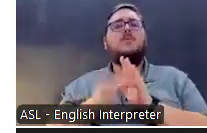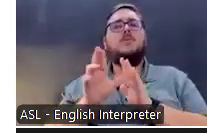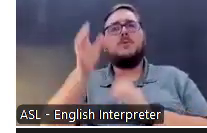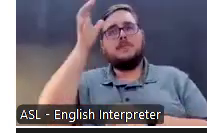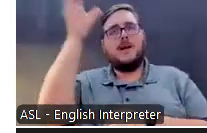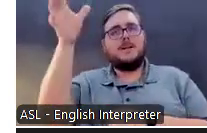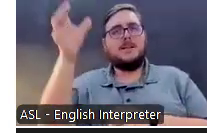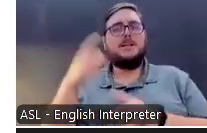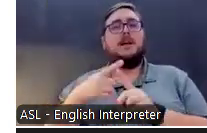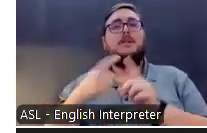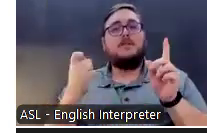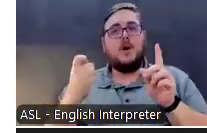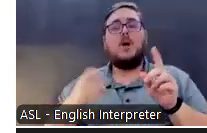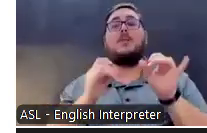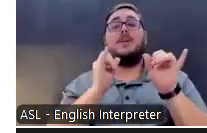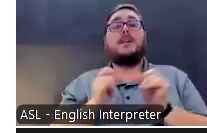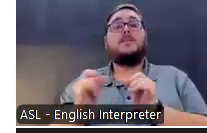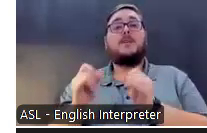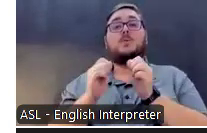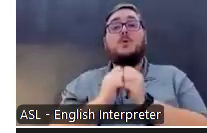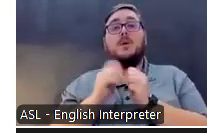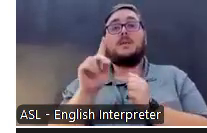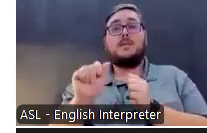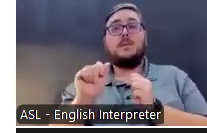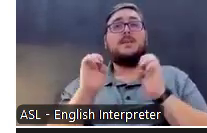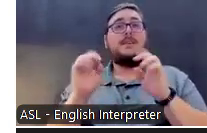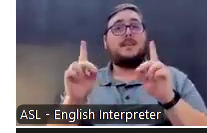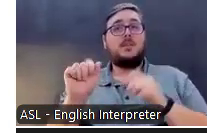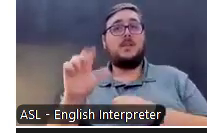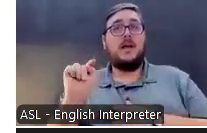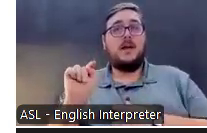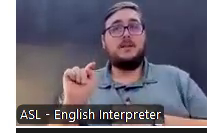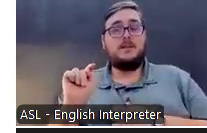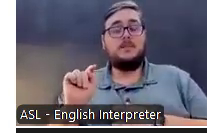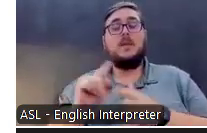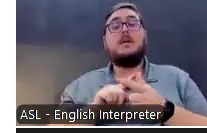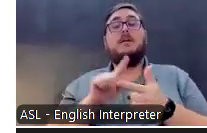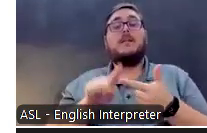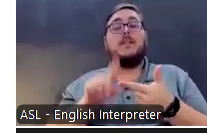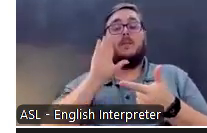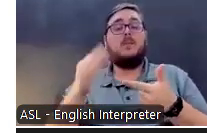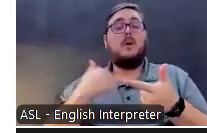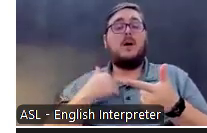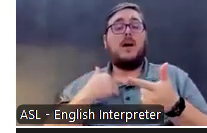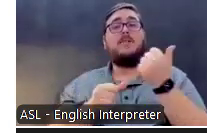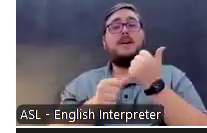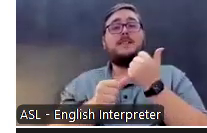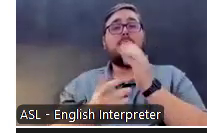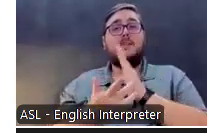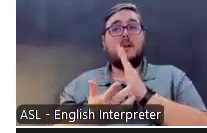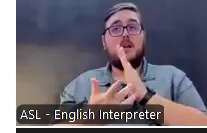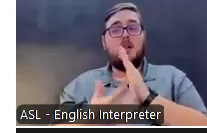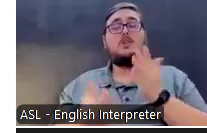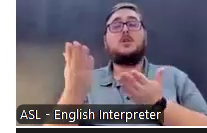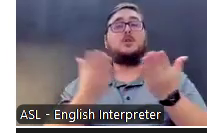with Disabilities Education Act. And then we'll move on to assistive technology and services under the Individuals with